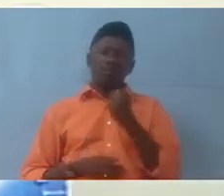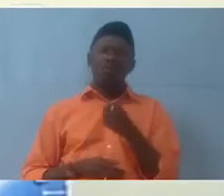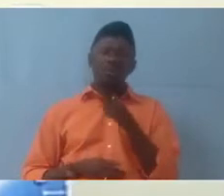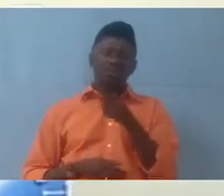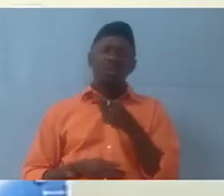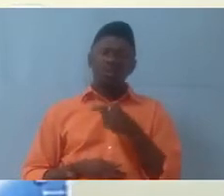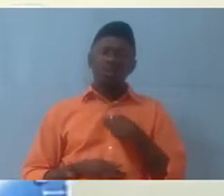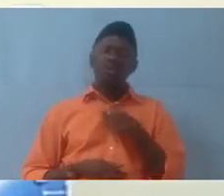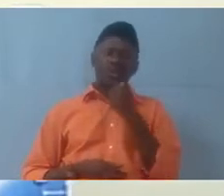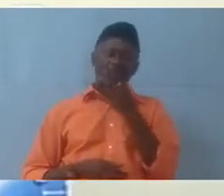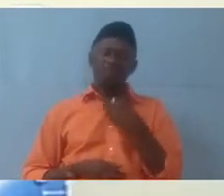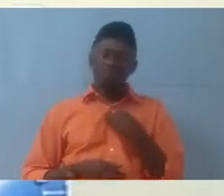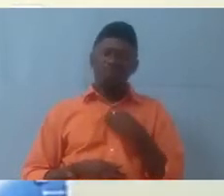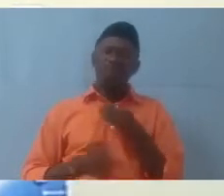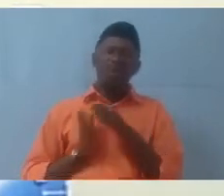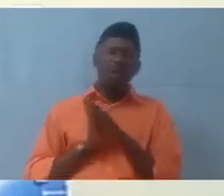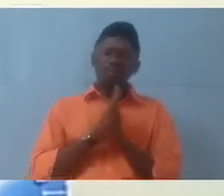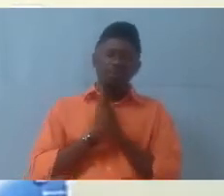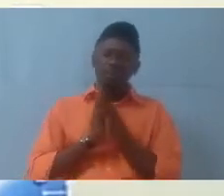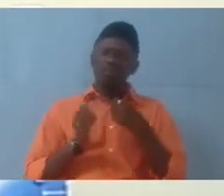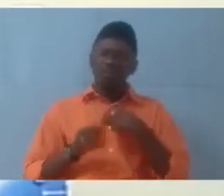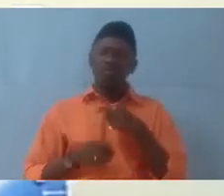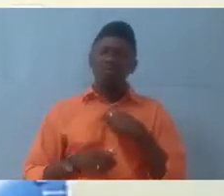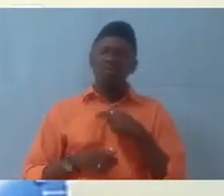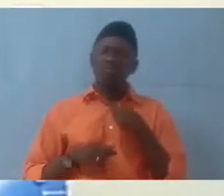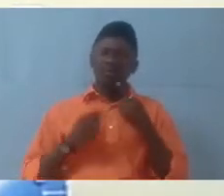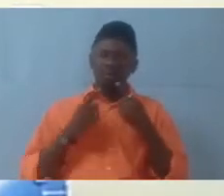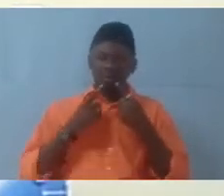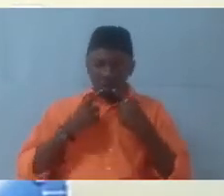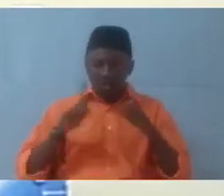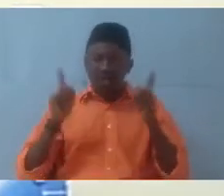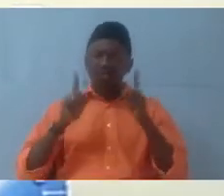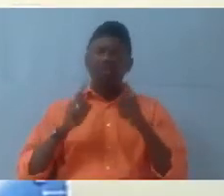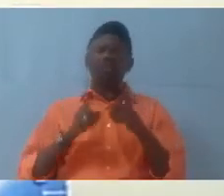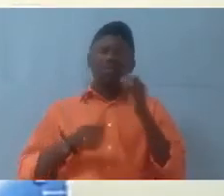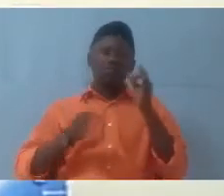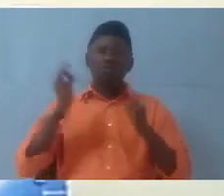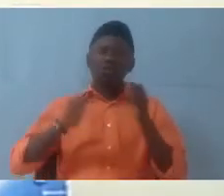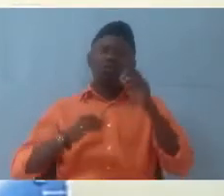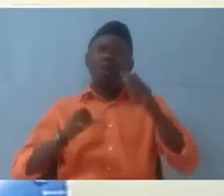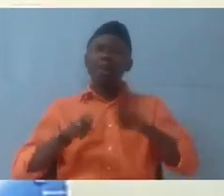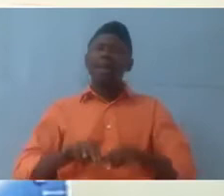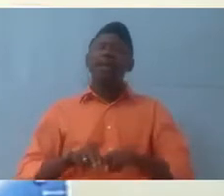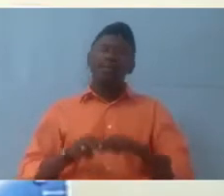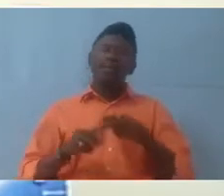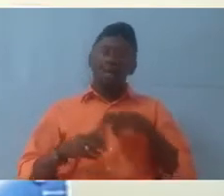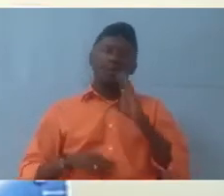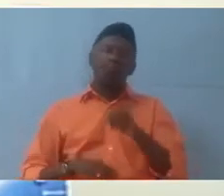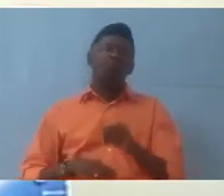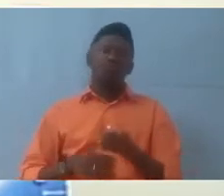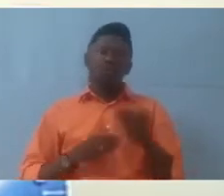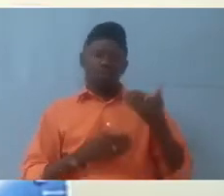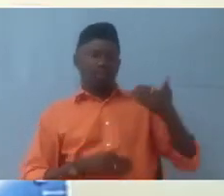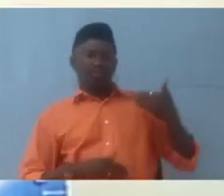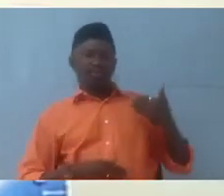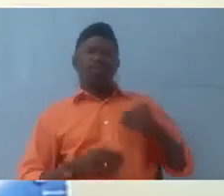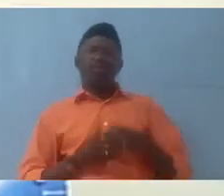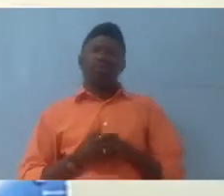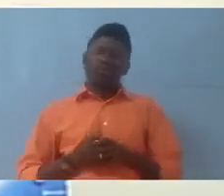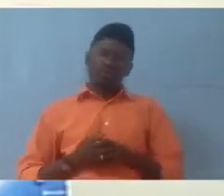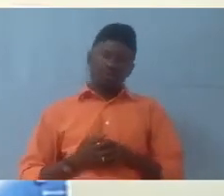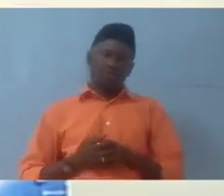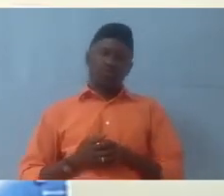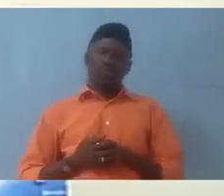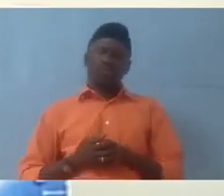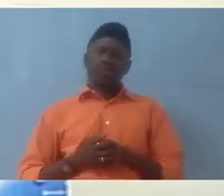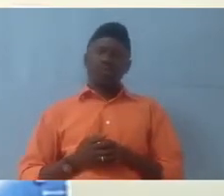delivering a very erroneous judgment. Ndax mu ma don yedd nak di ma wax ne dal